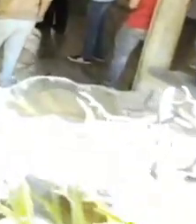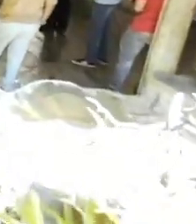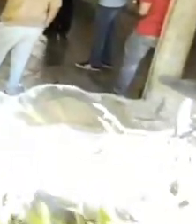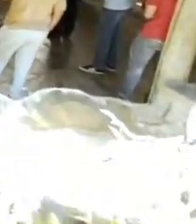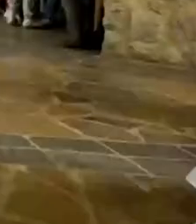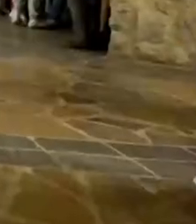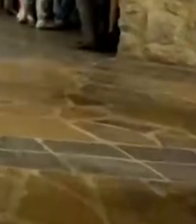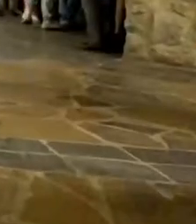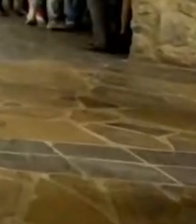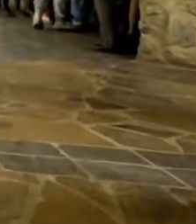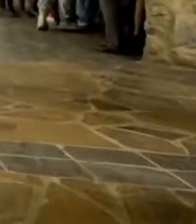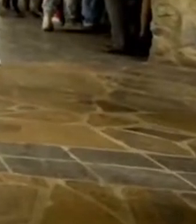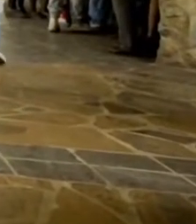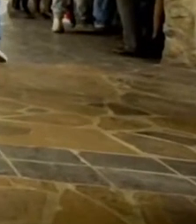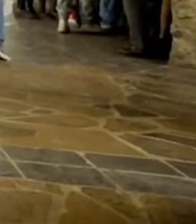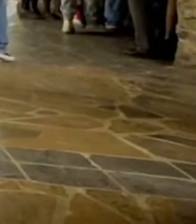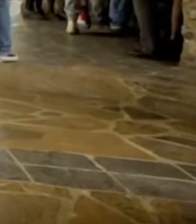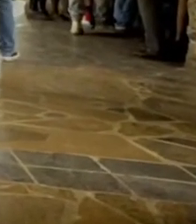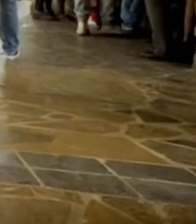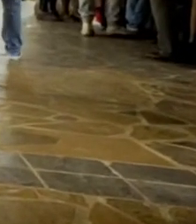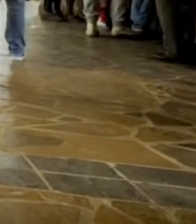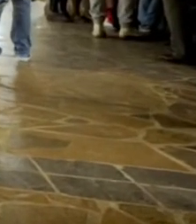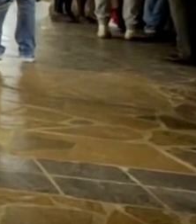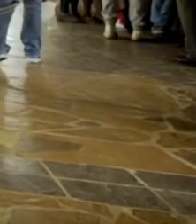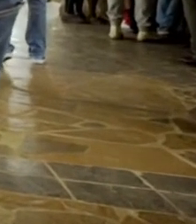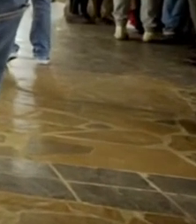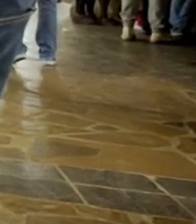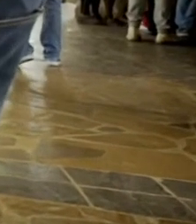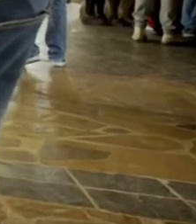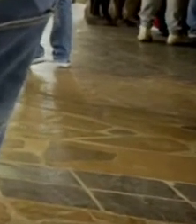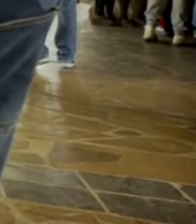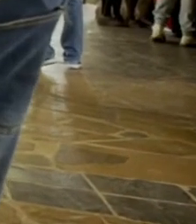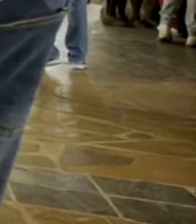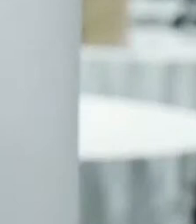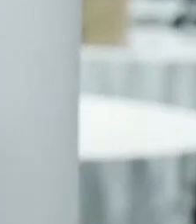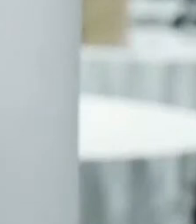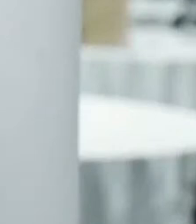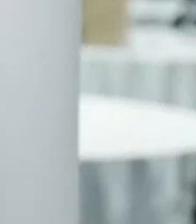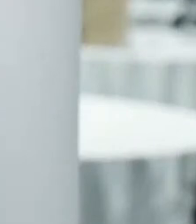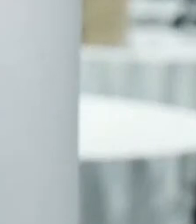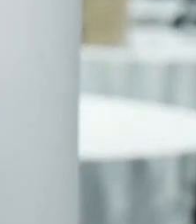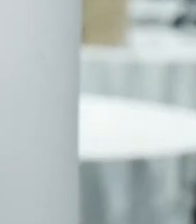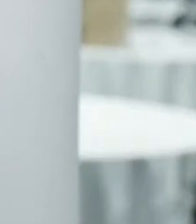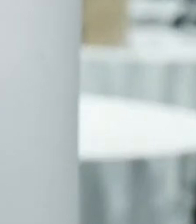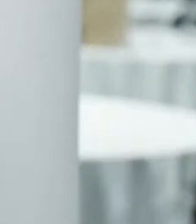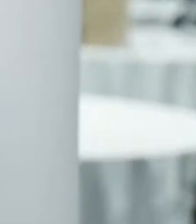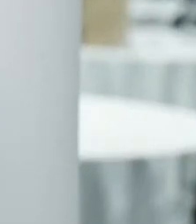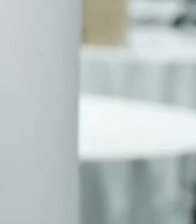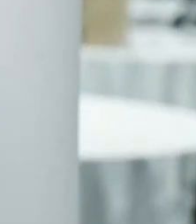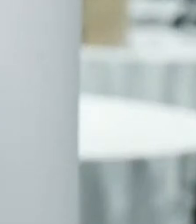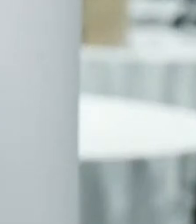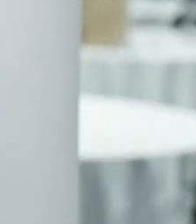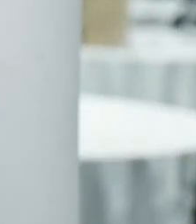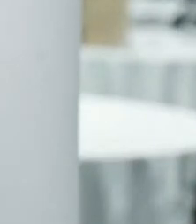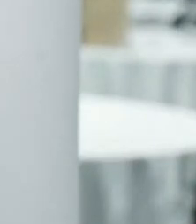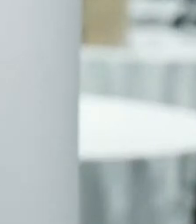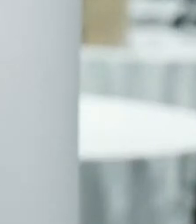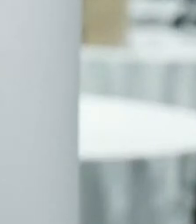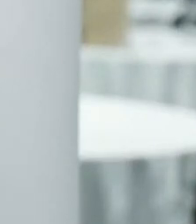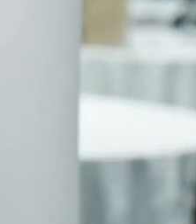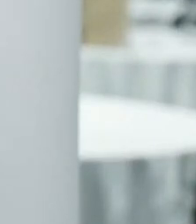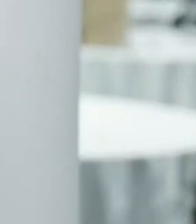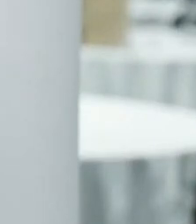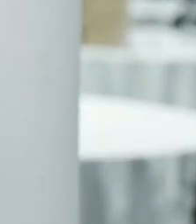boys, we're looking at them from the age of 14 up until 25. But now the